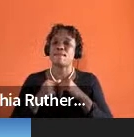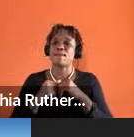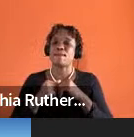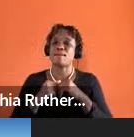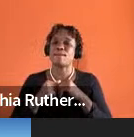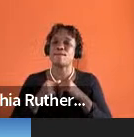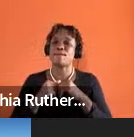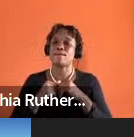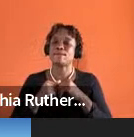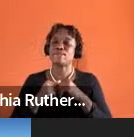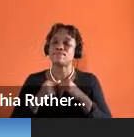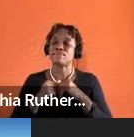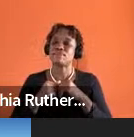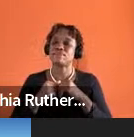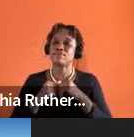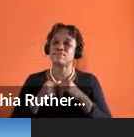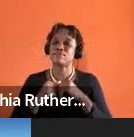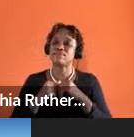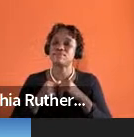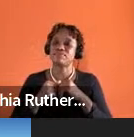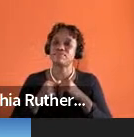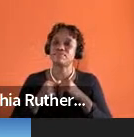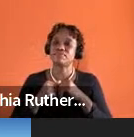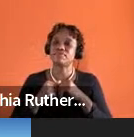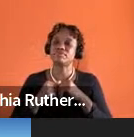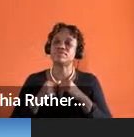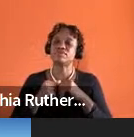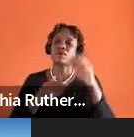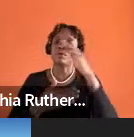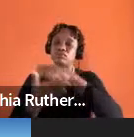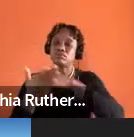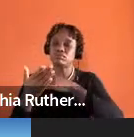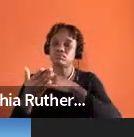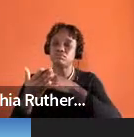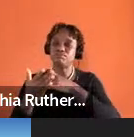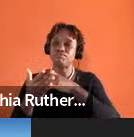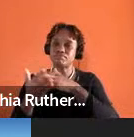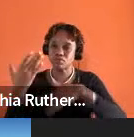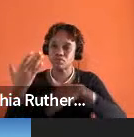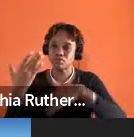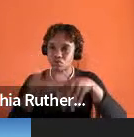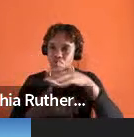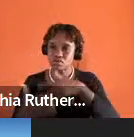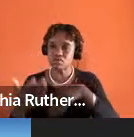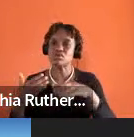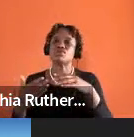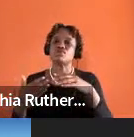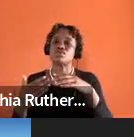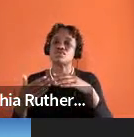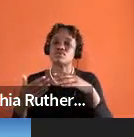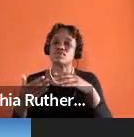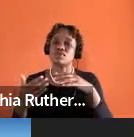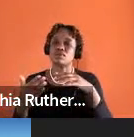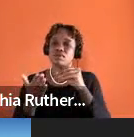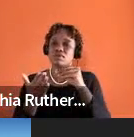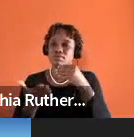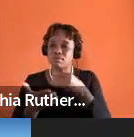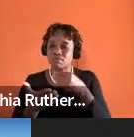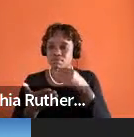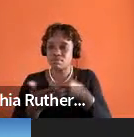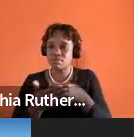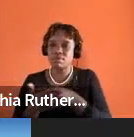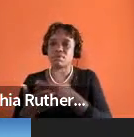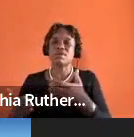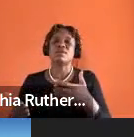part, in terms of their socioeconomic outcomes. So their ability, for example, to access health, education,